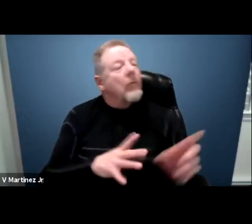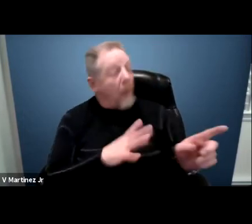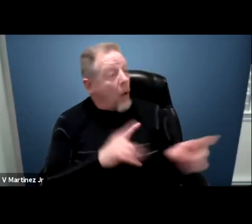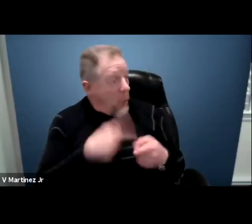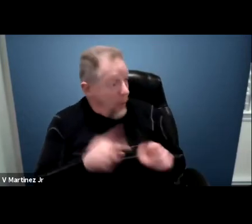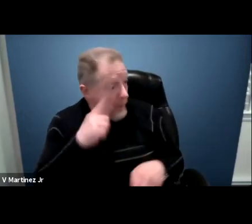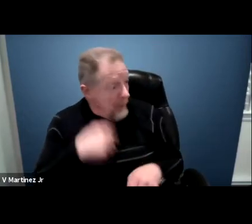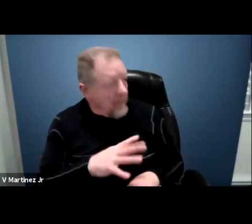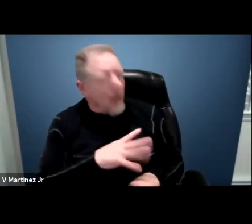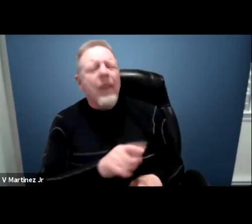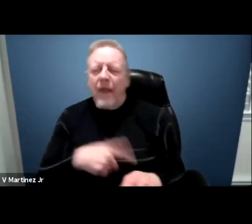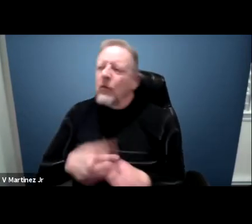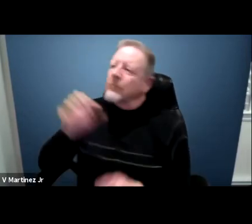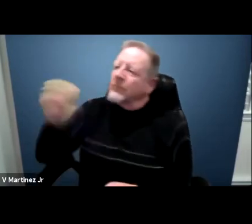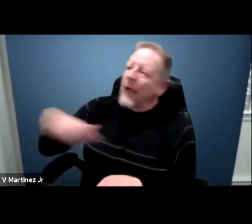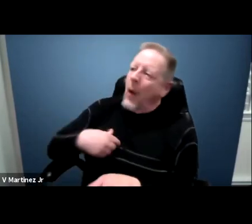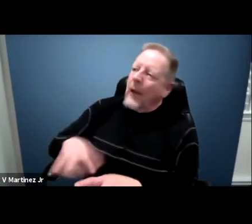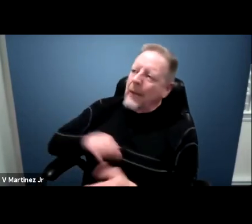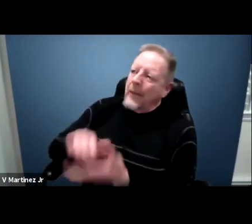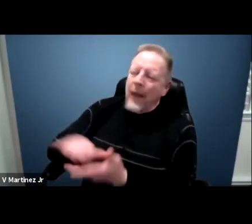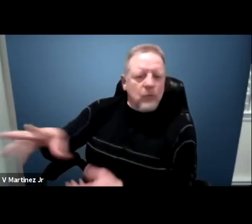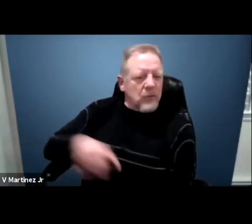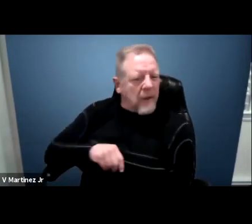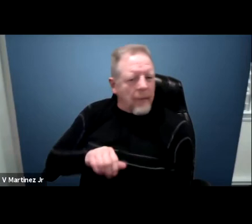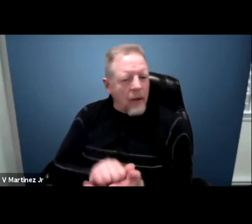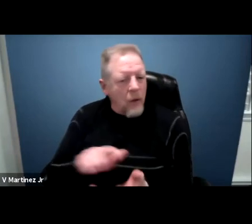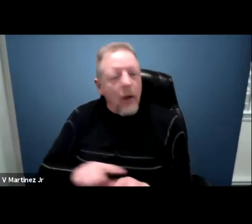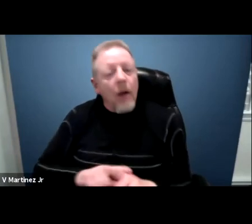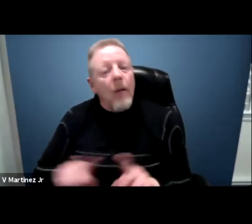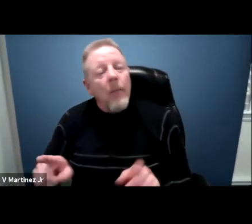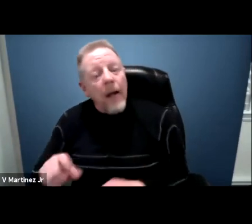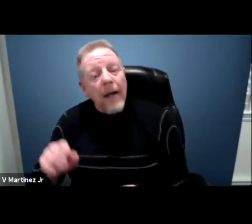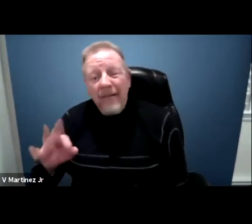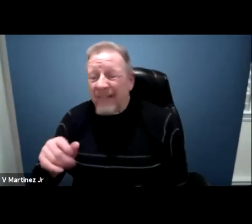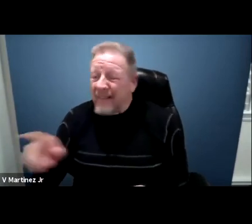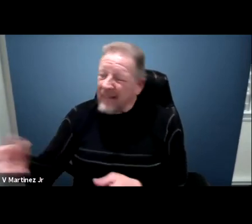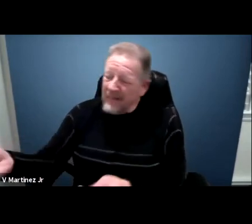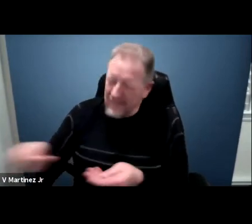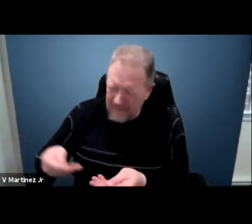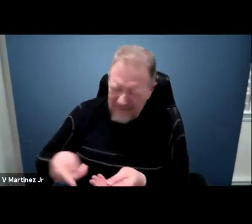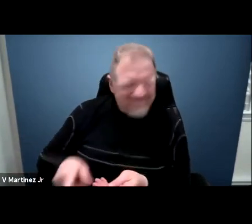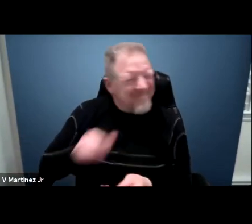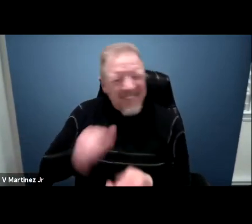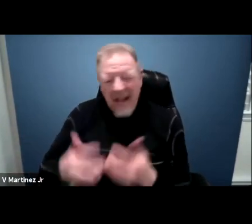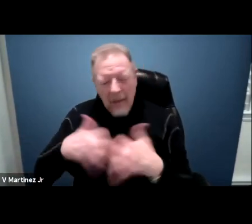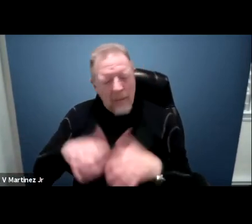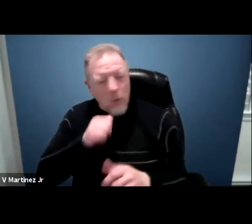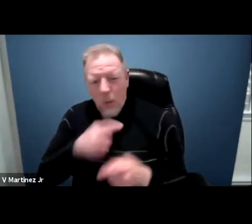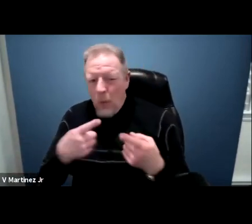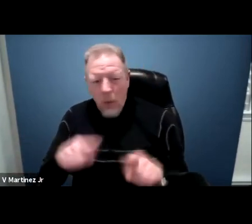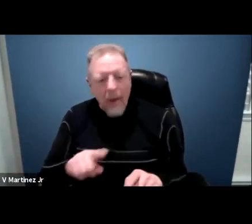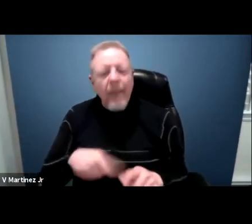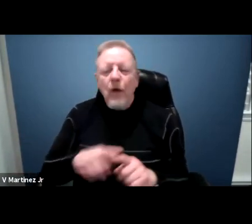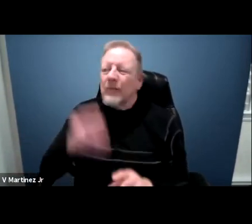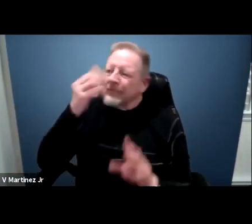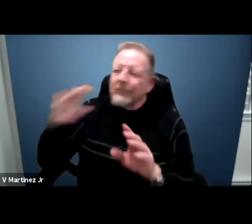And if there's a reason that the accommodation that the employer is offering you would not work for you, then you should provide the employer with